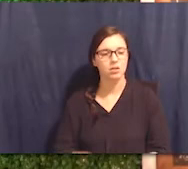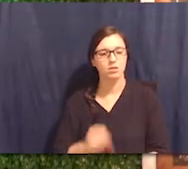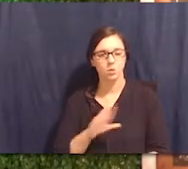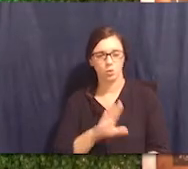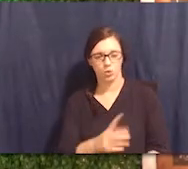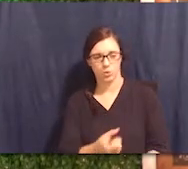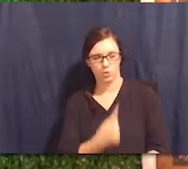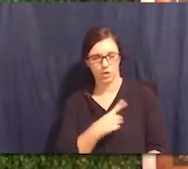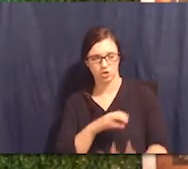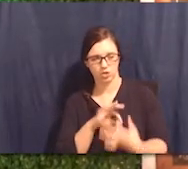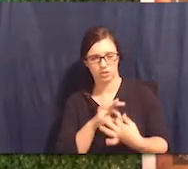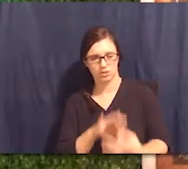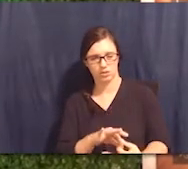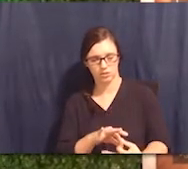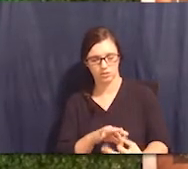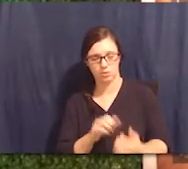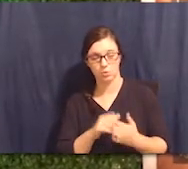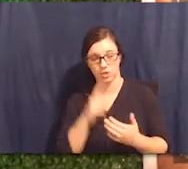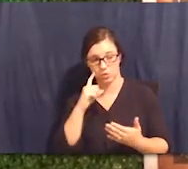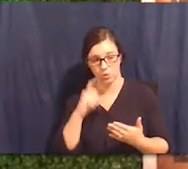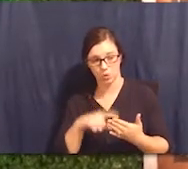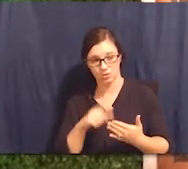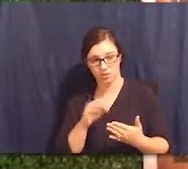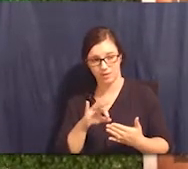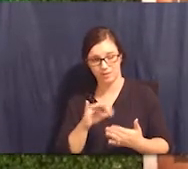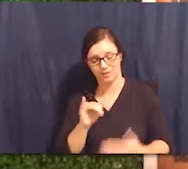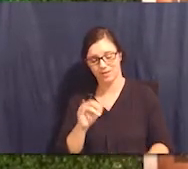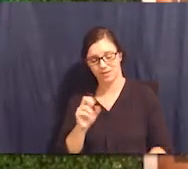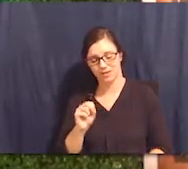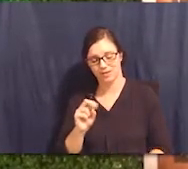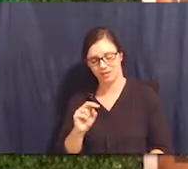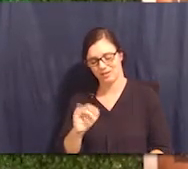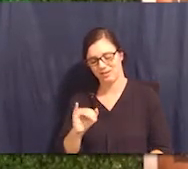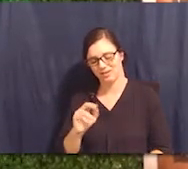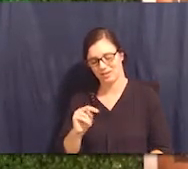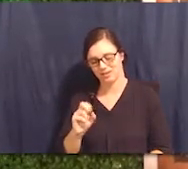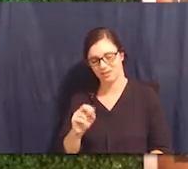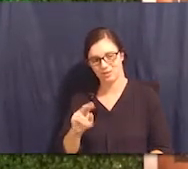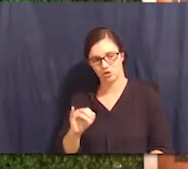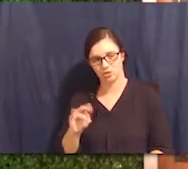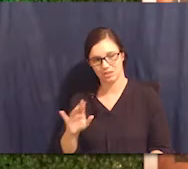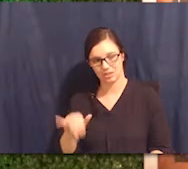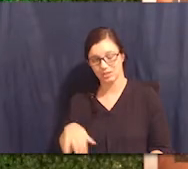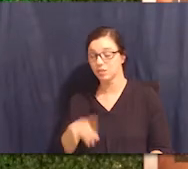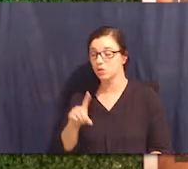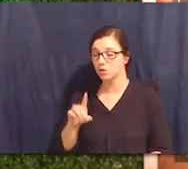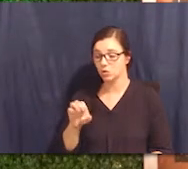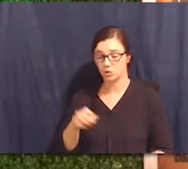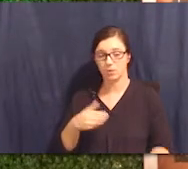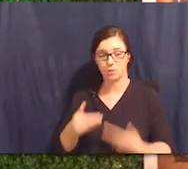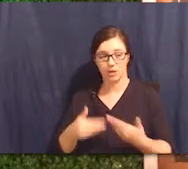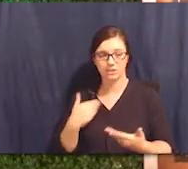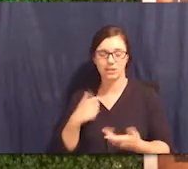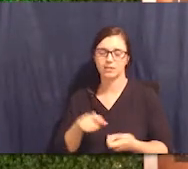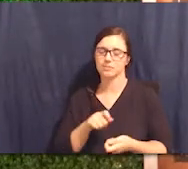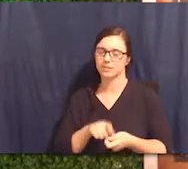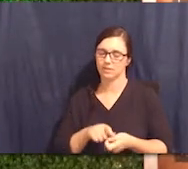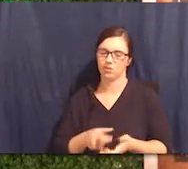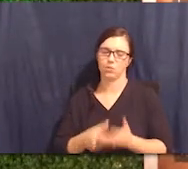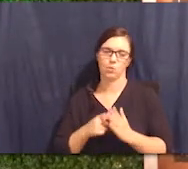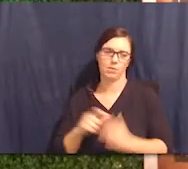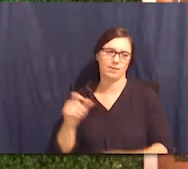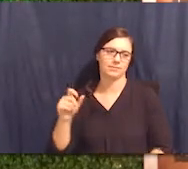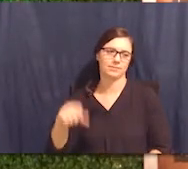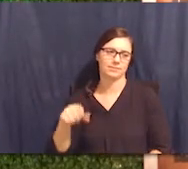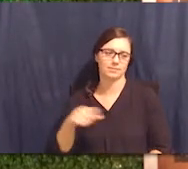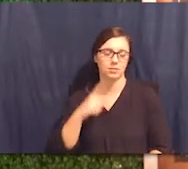So your question is about notices of insufficiency. So due process does have very specific requirements, and